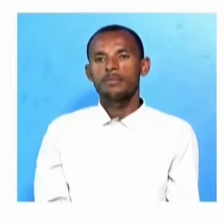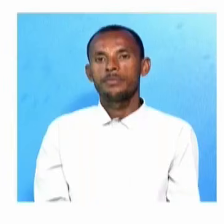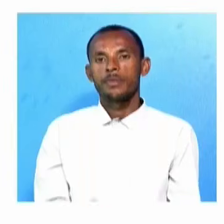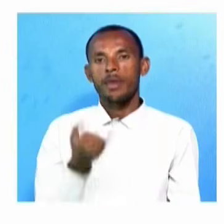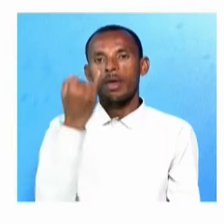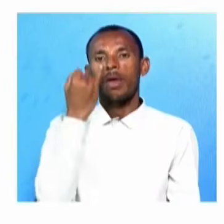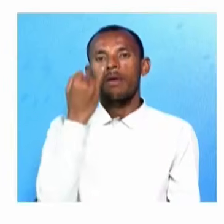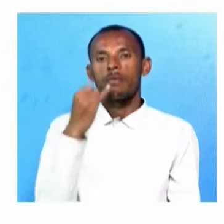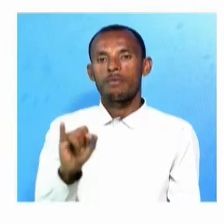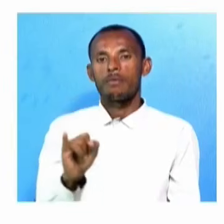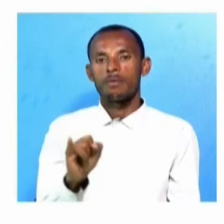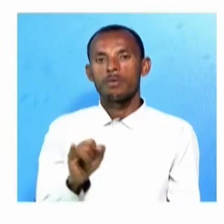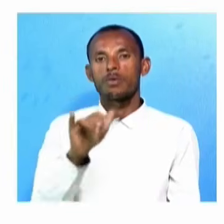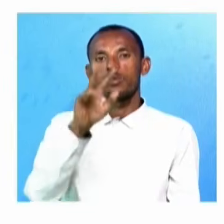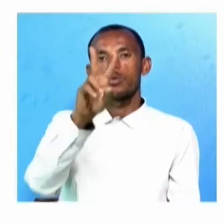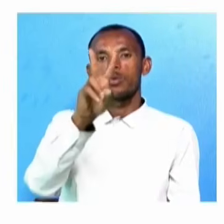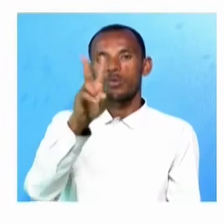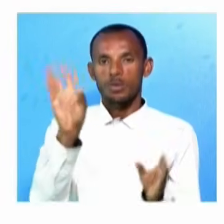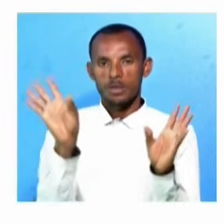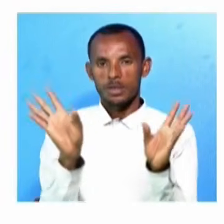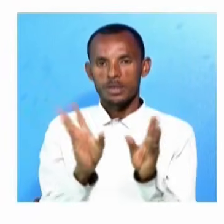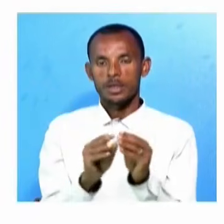if two sets